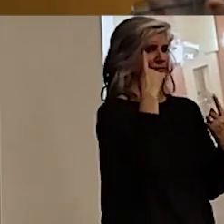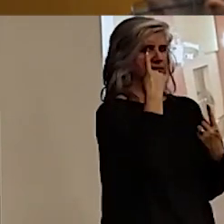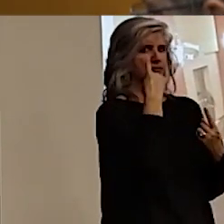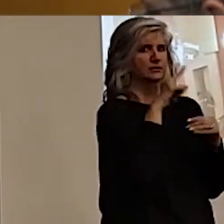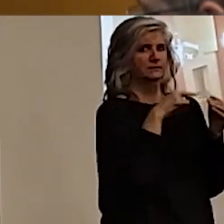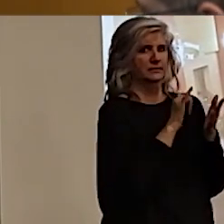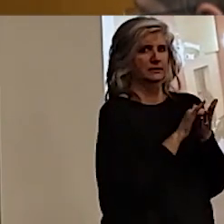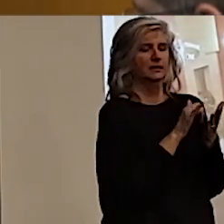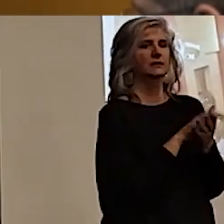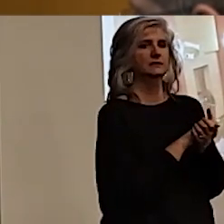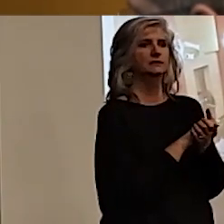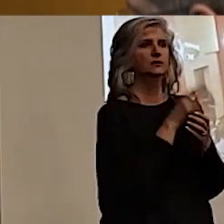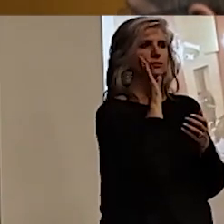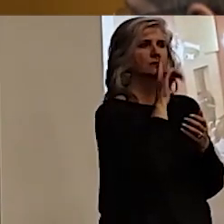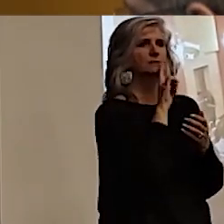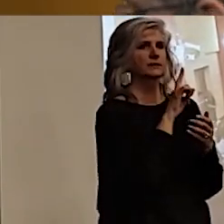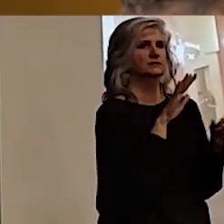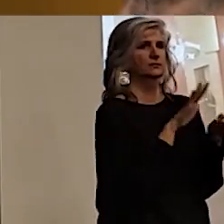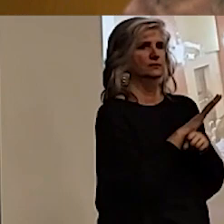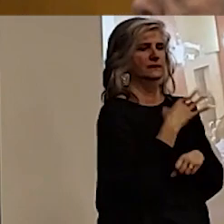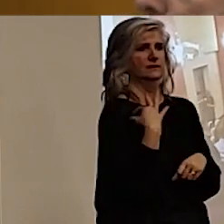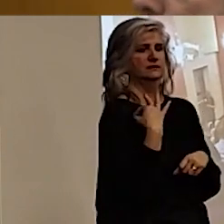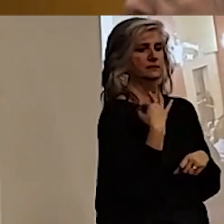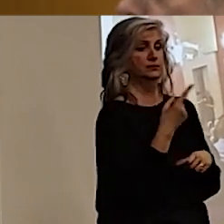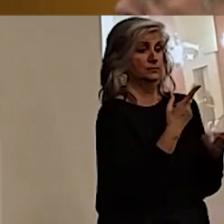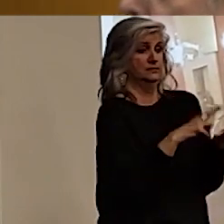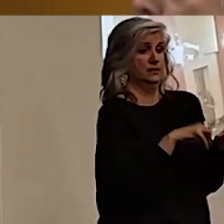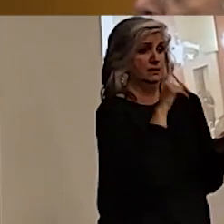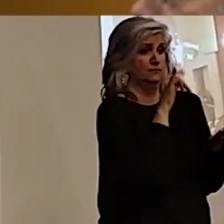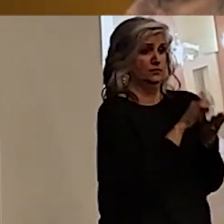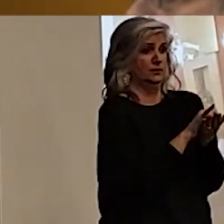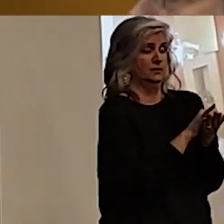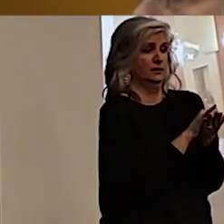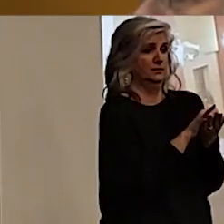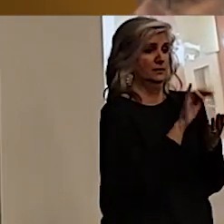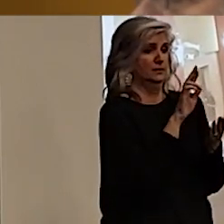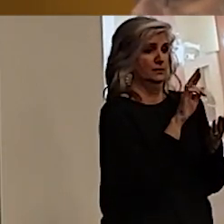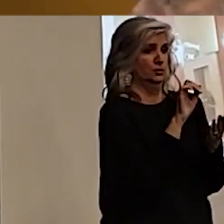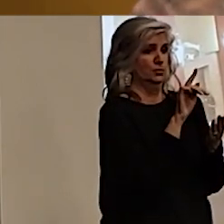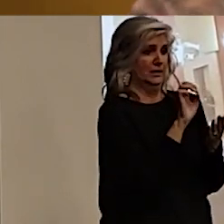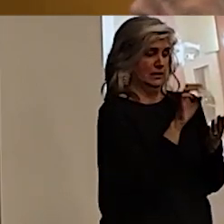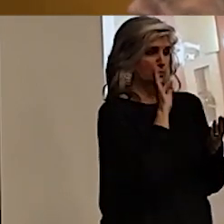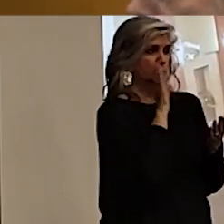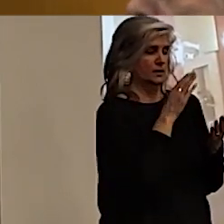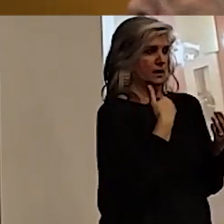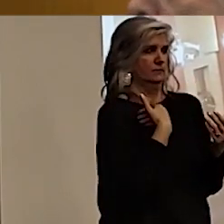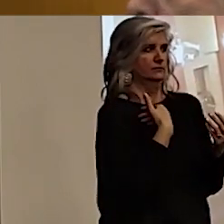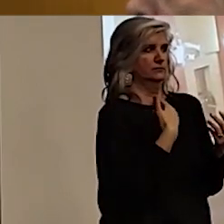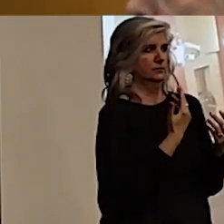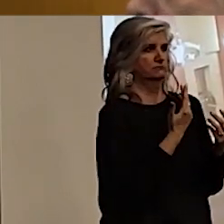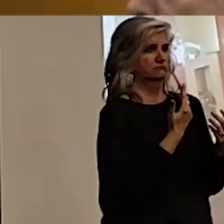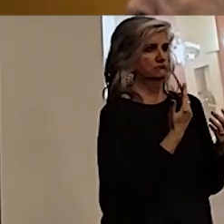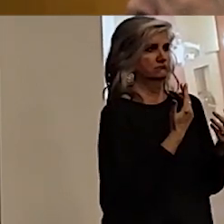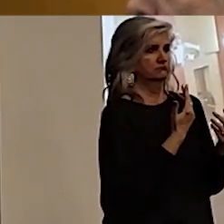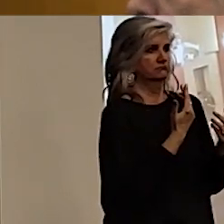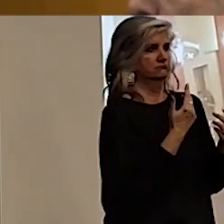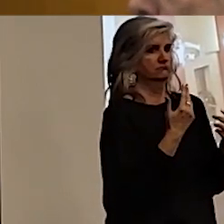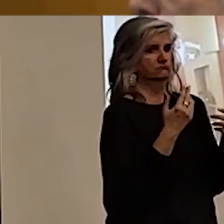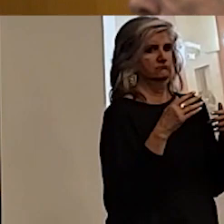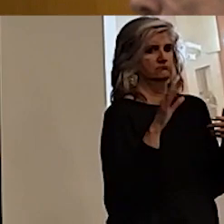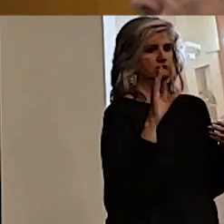It would be totally voluntary, but you could sign up for this rate that would have a